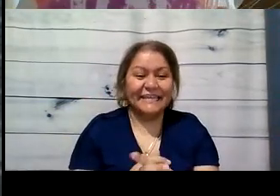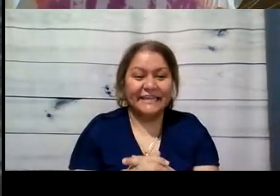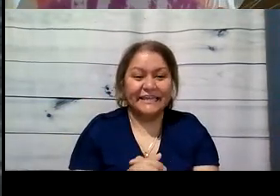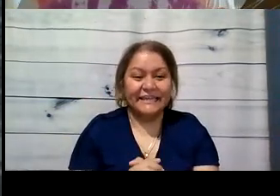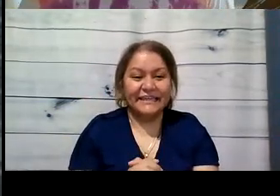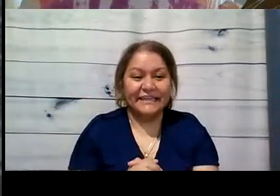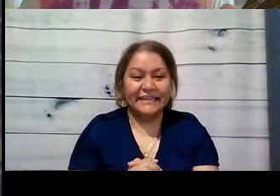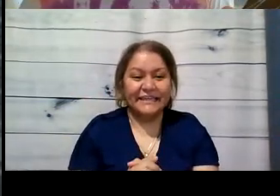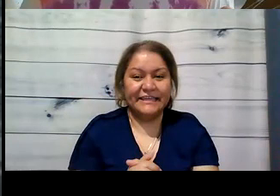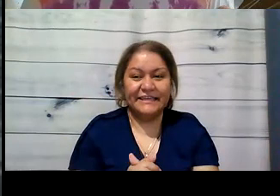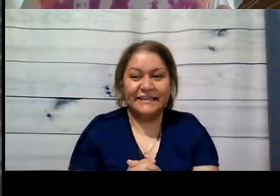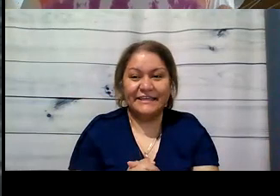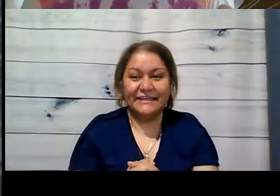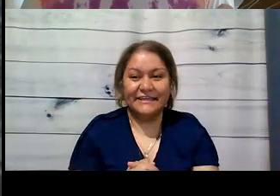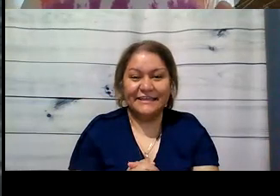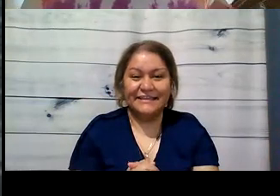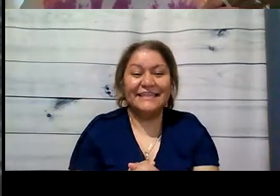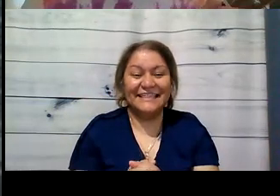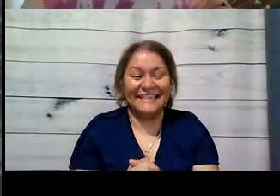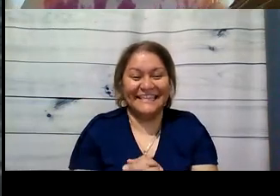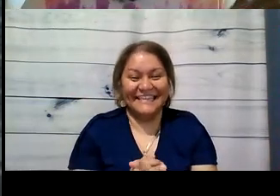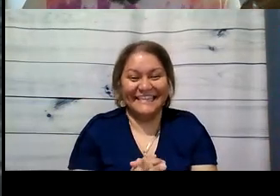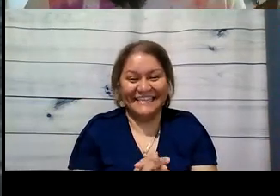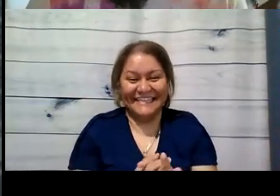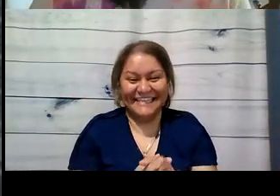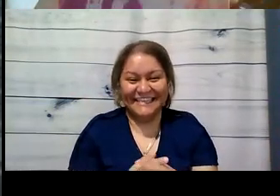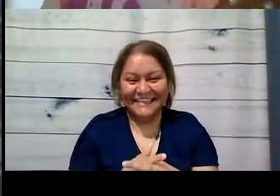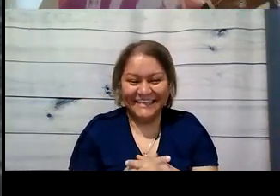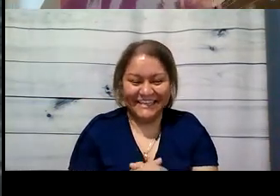I should say, if you're happy and you know it, take deep breaths.